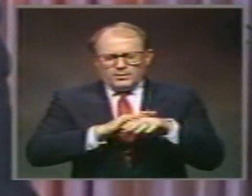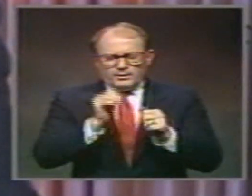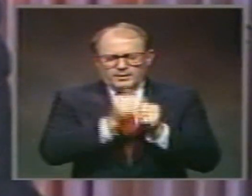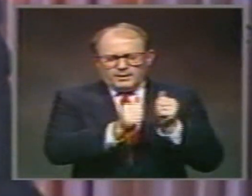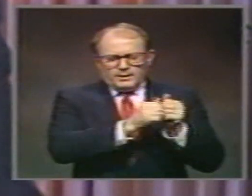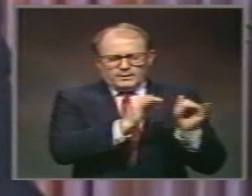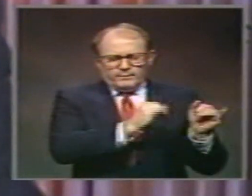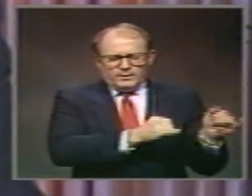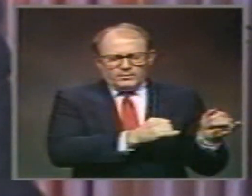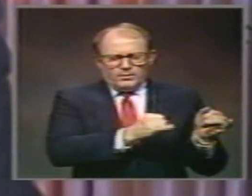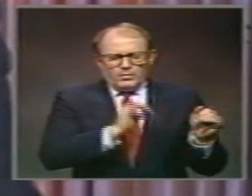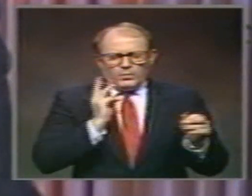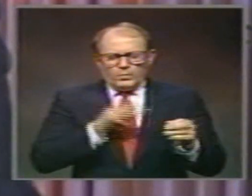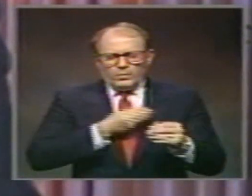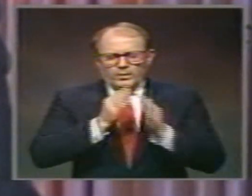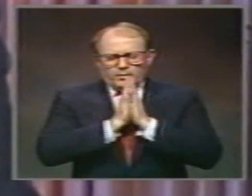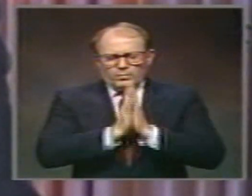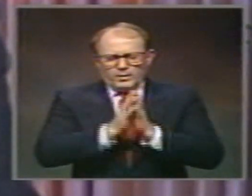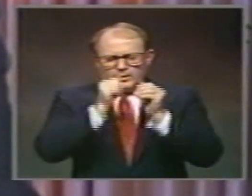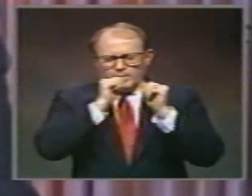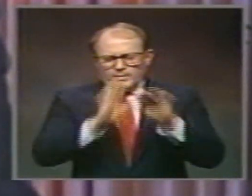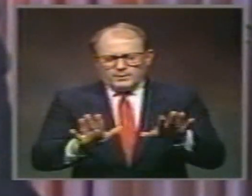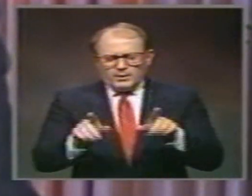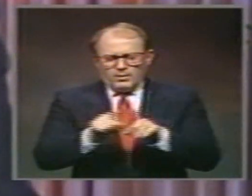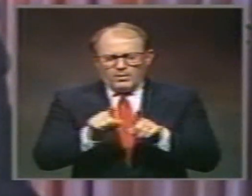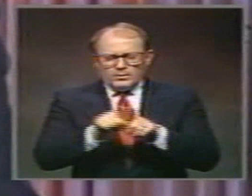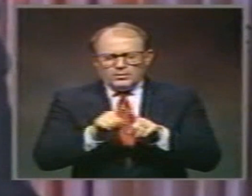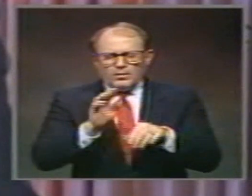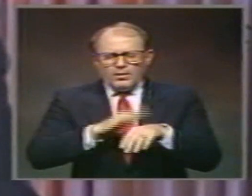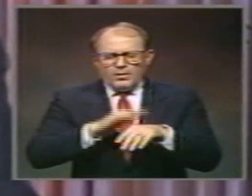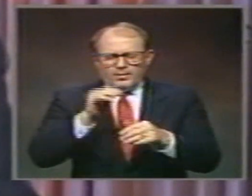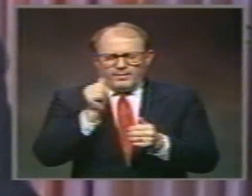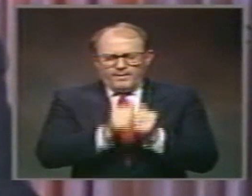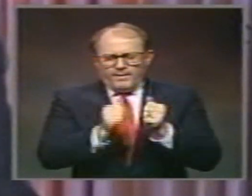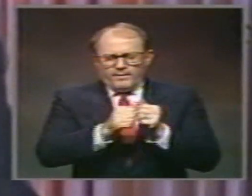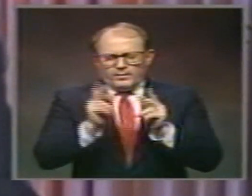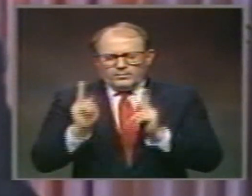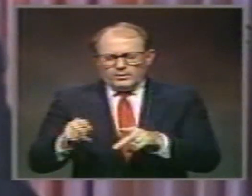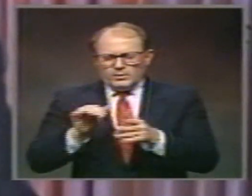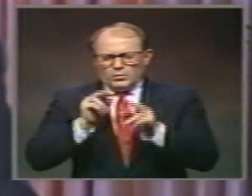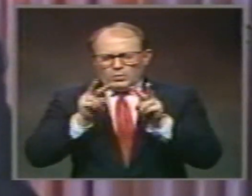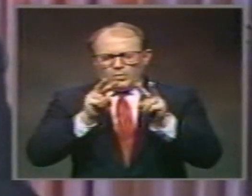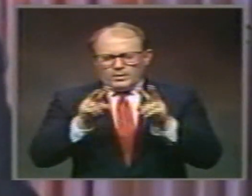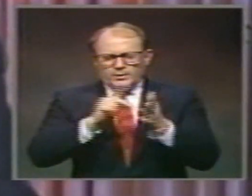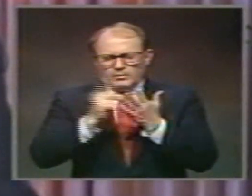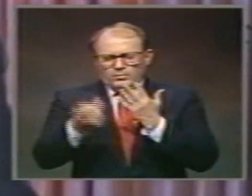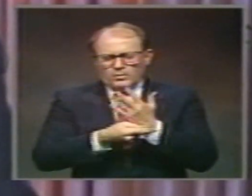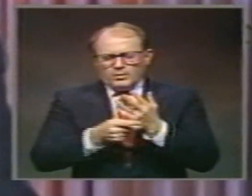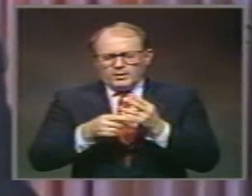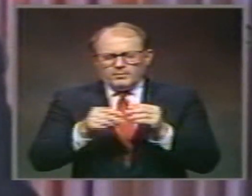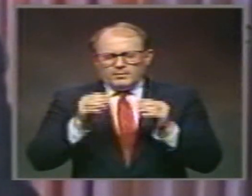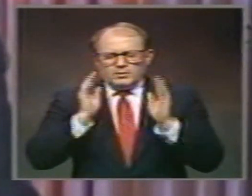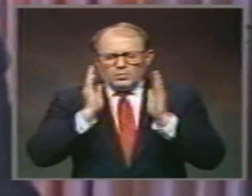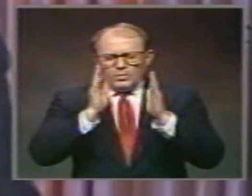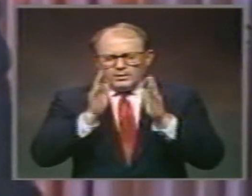them. We pray a special blessing too upon each person who sees the program, who's listening now.